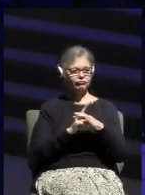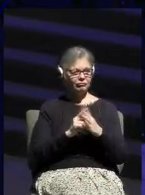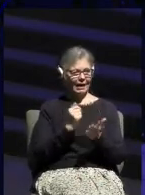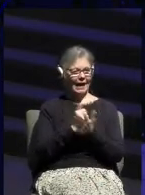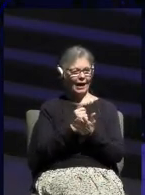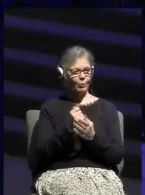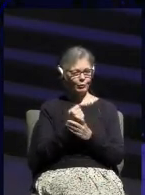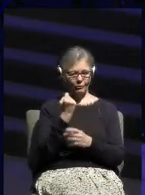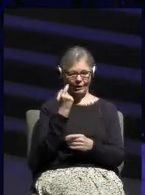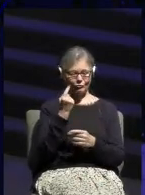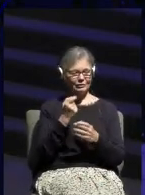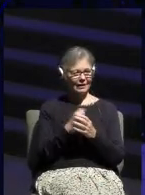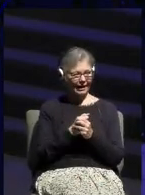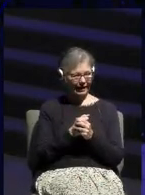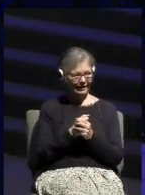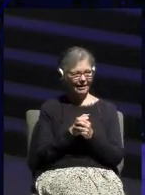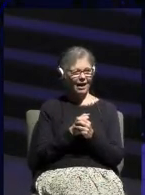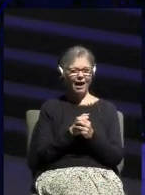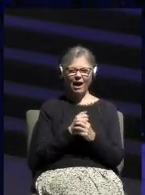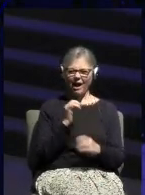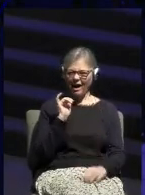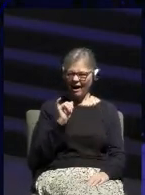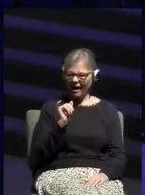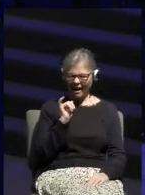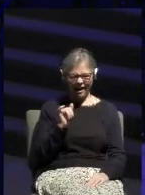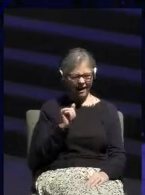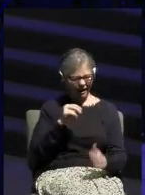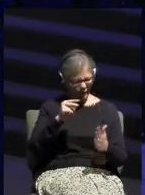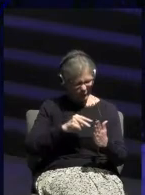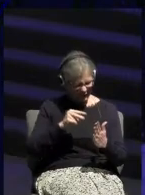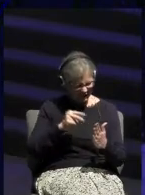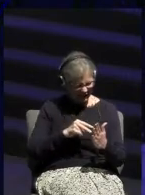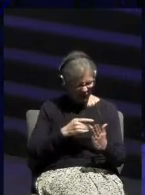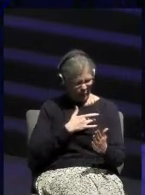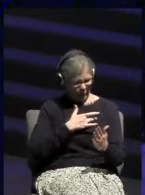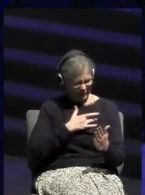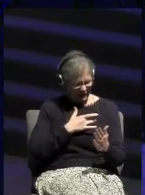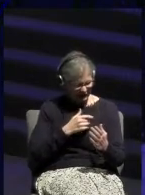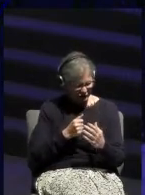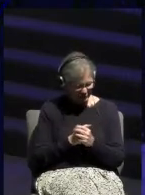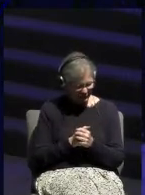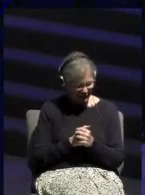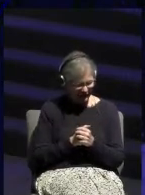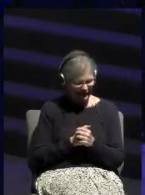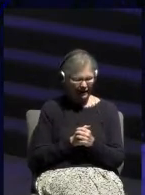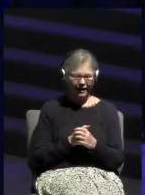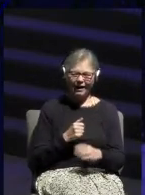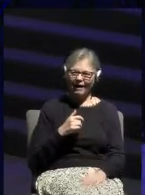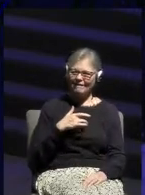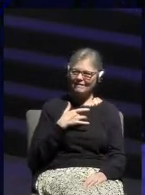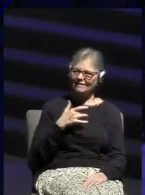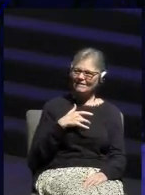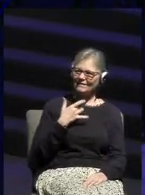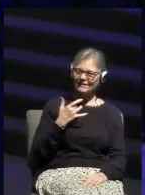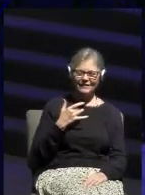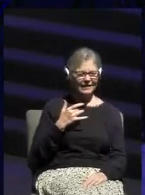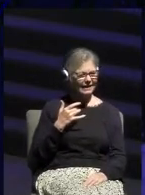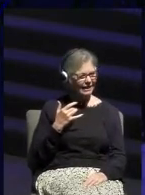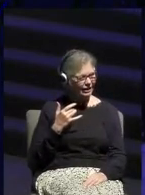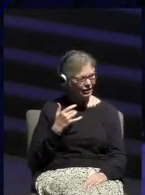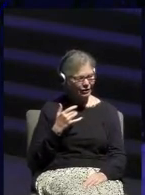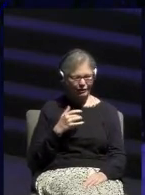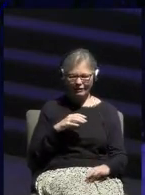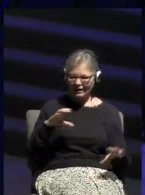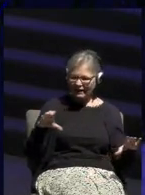out and be like, man, this is why I feel the way I feel, and this is why